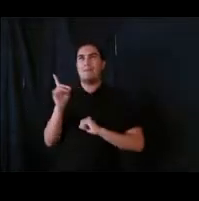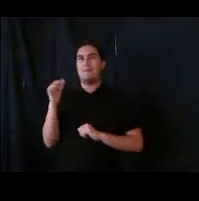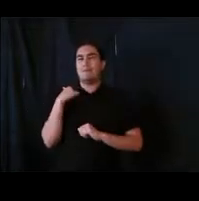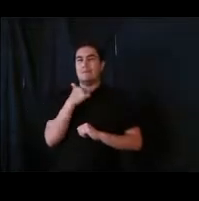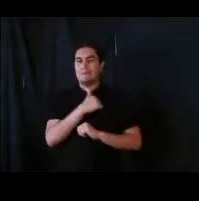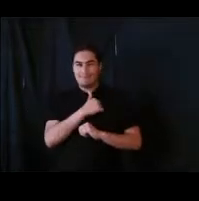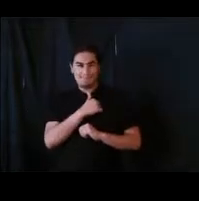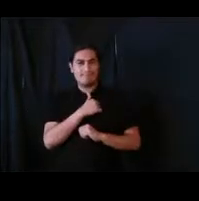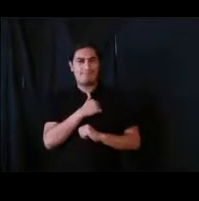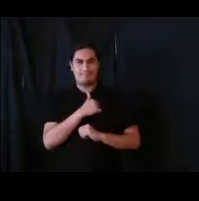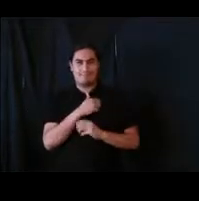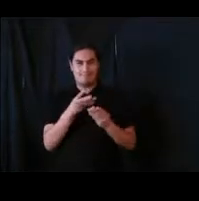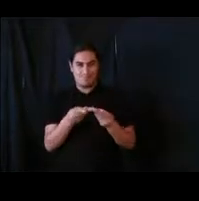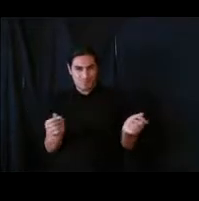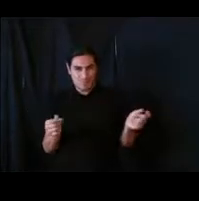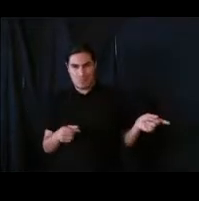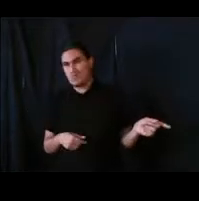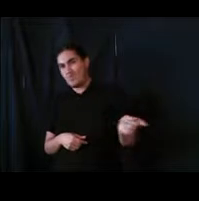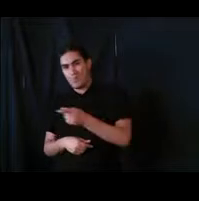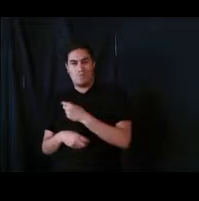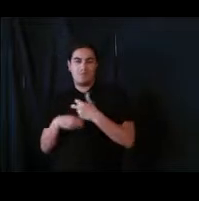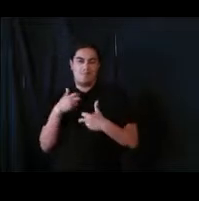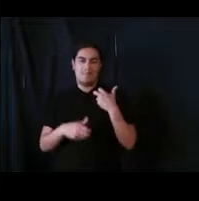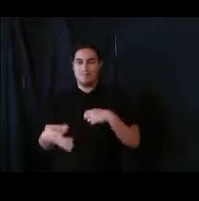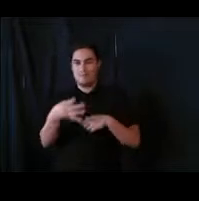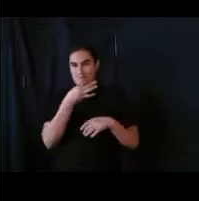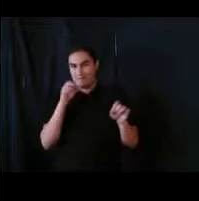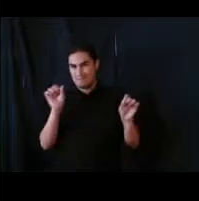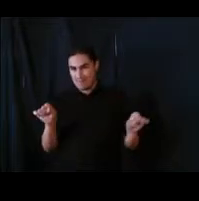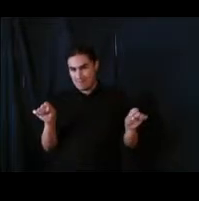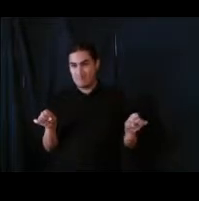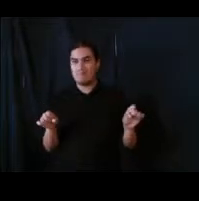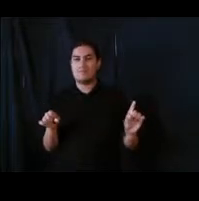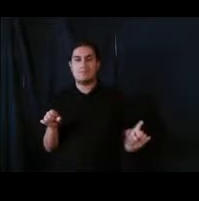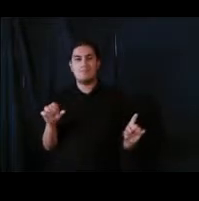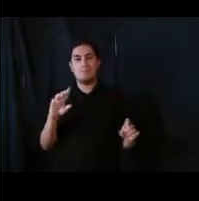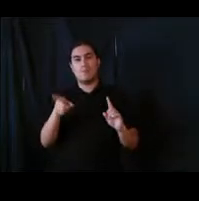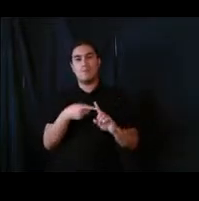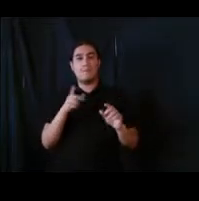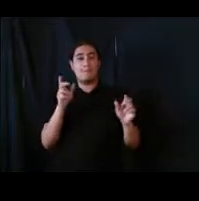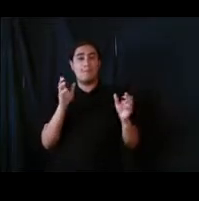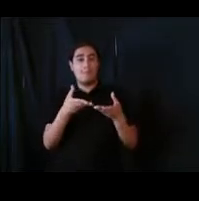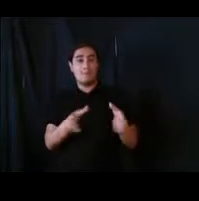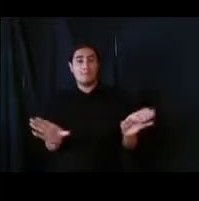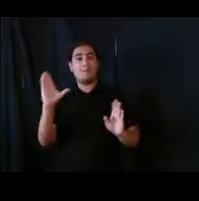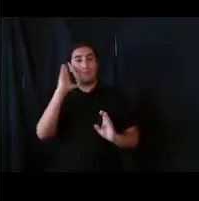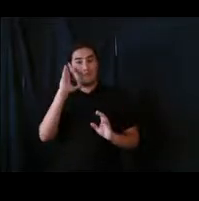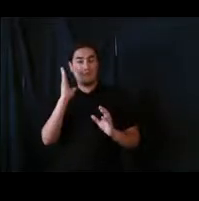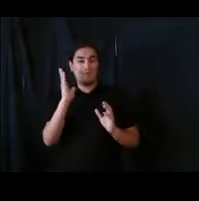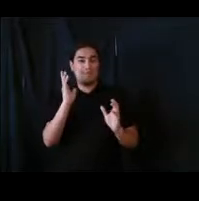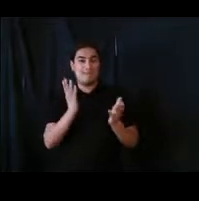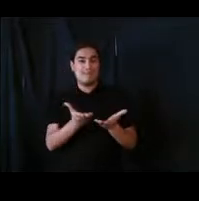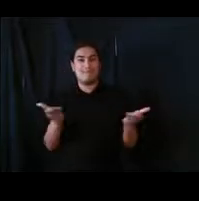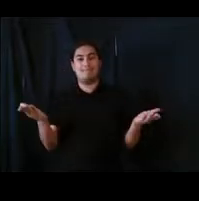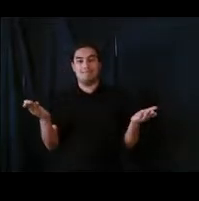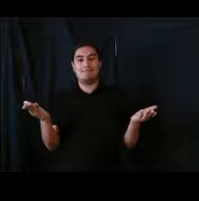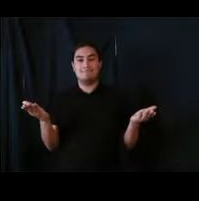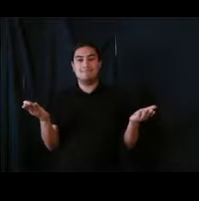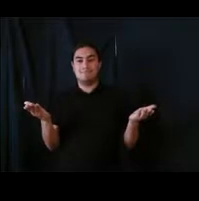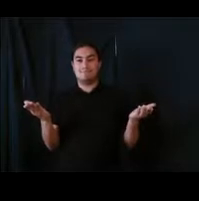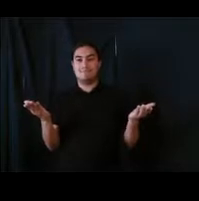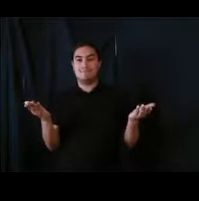get to the point of solving those problems as soon as possible when the public knows that things are out of control around safety